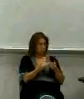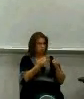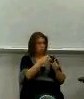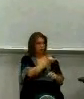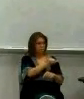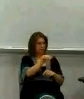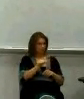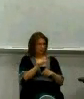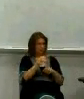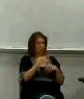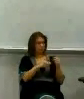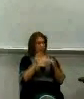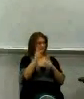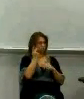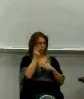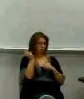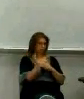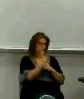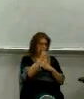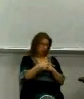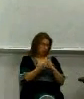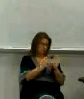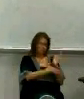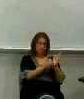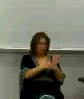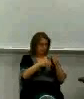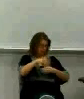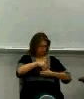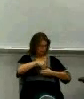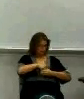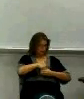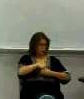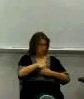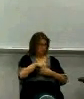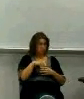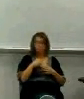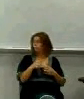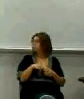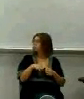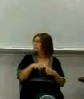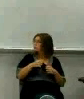building back proteins back up, and repeatedly.